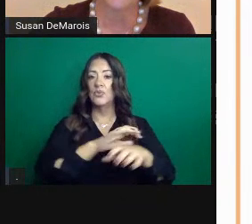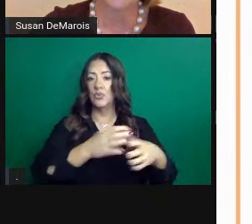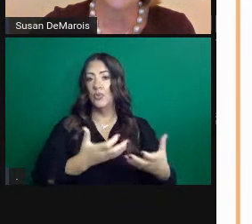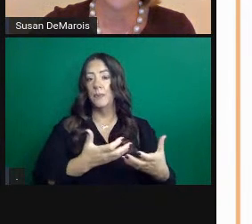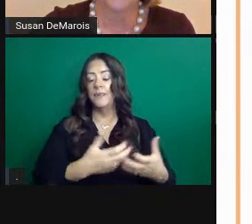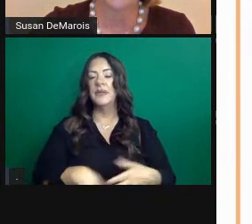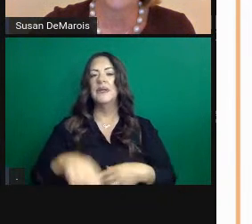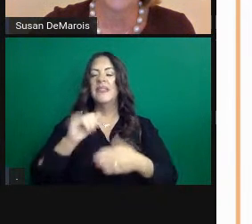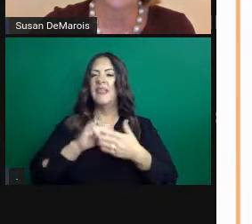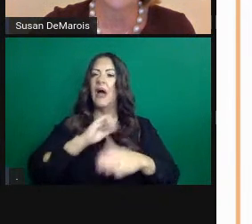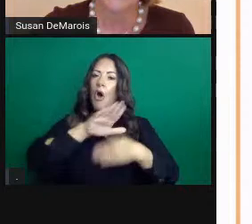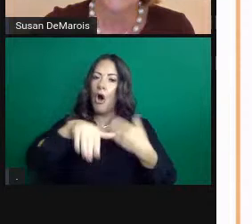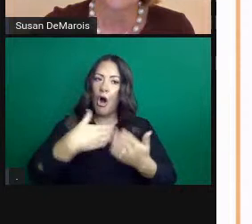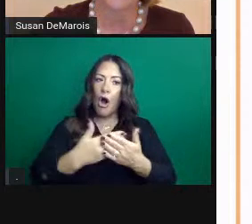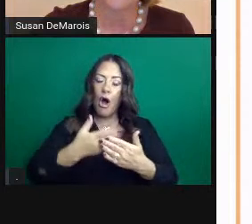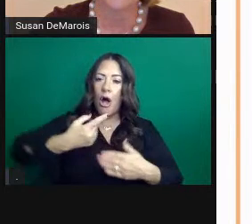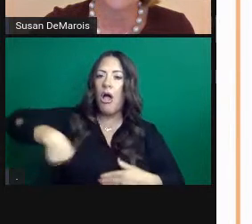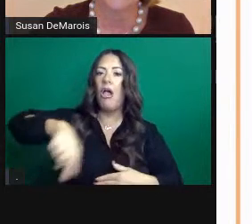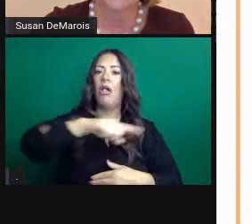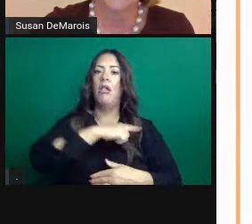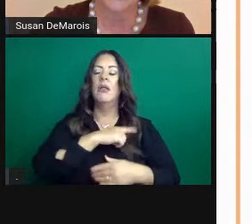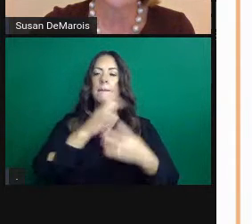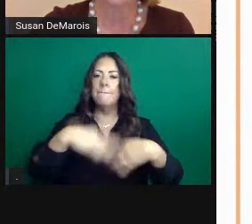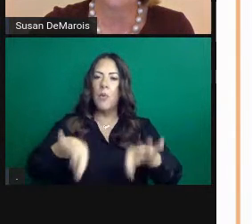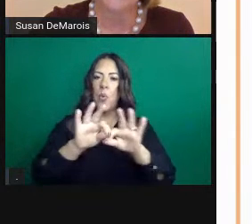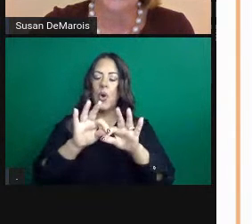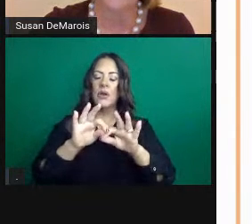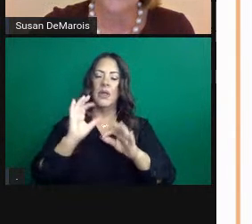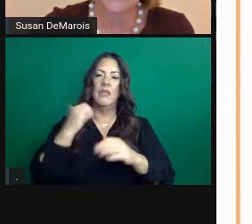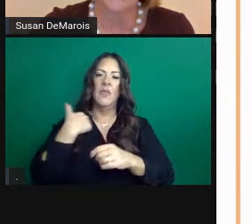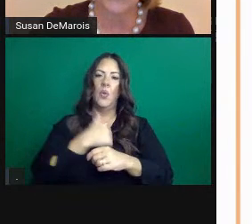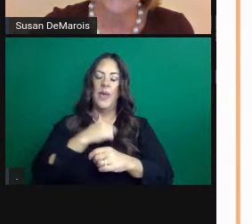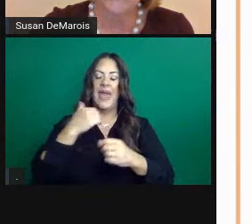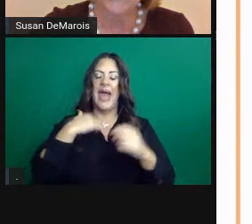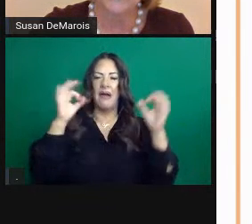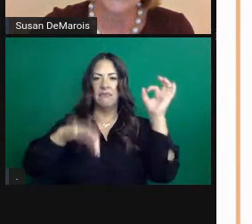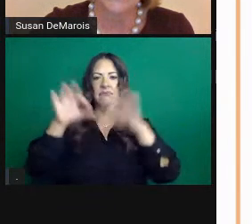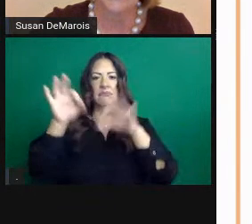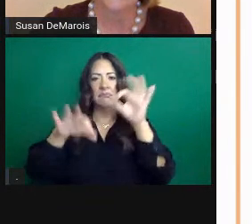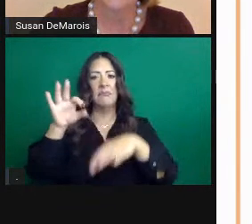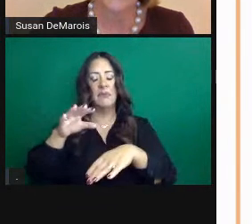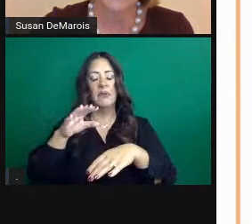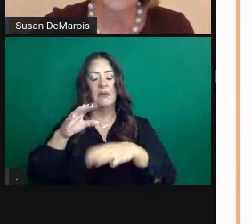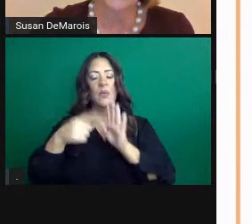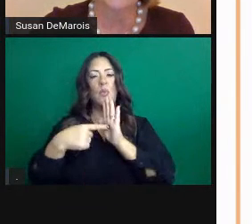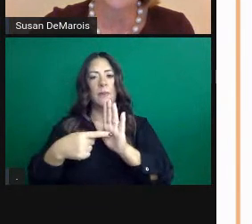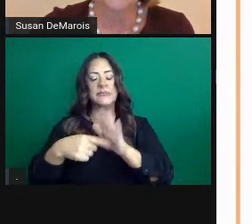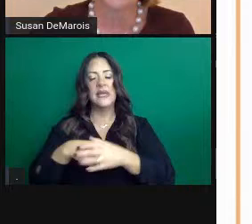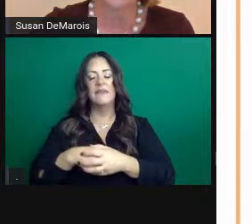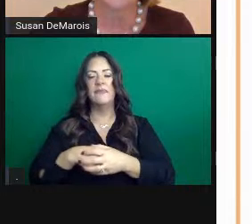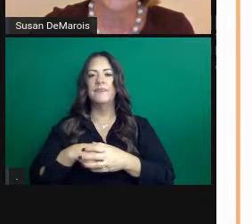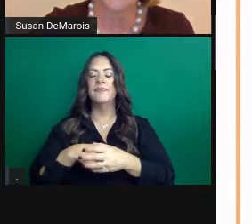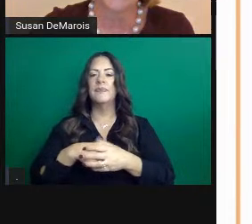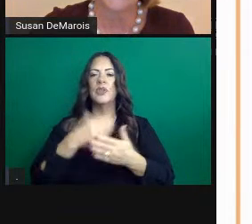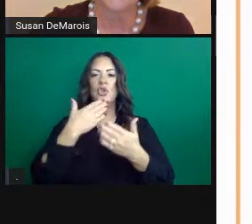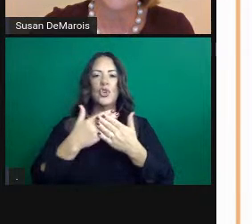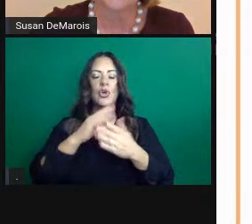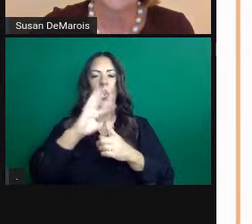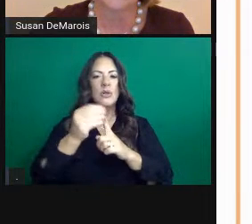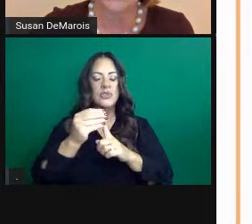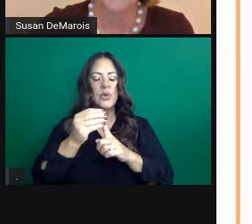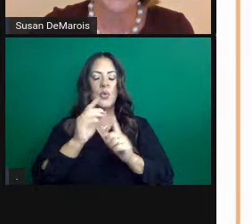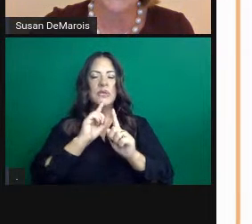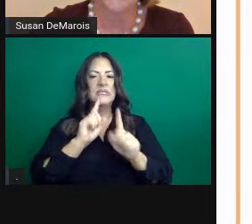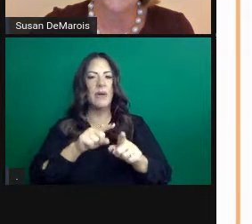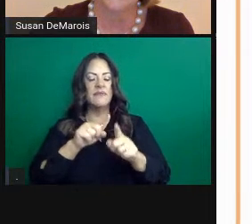voices reinforce the important work of the task force: a dementia-friendly workforce, culturally responsive